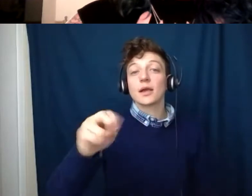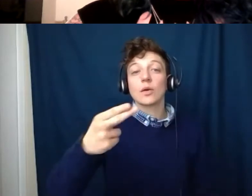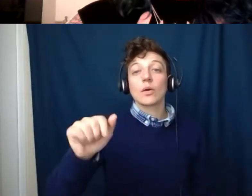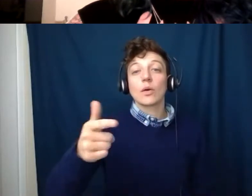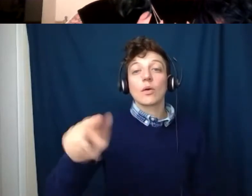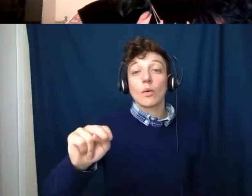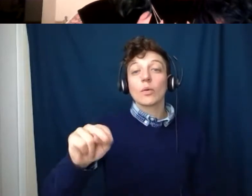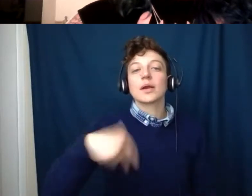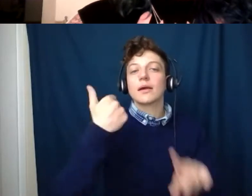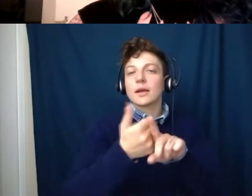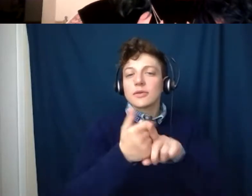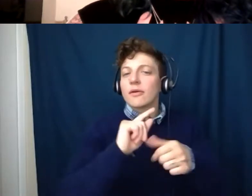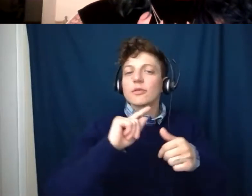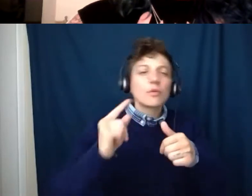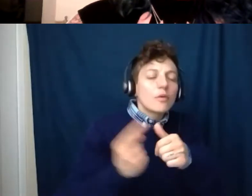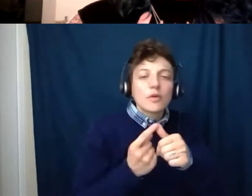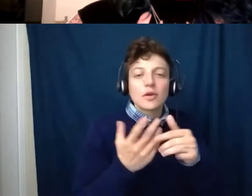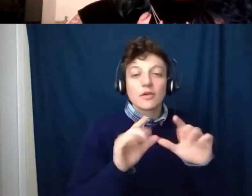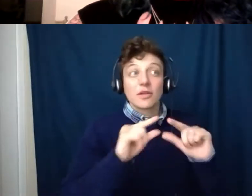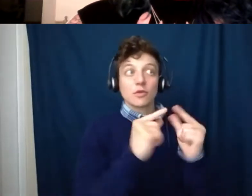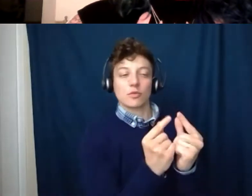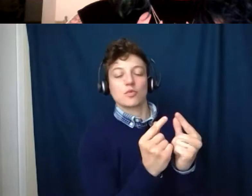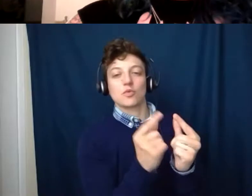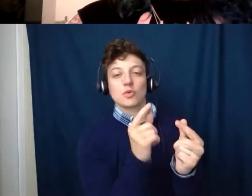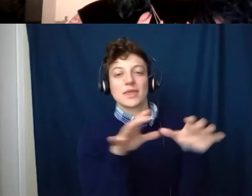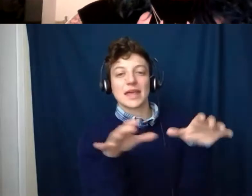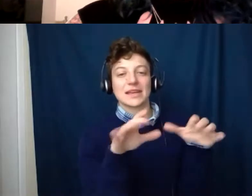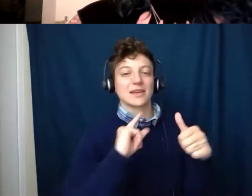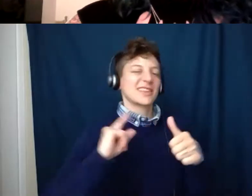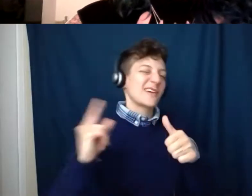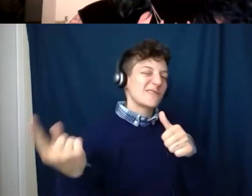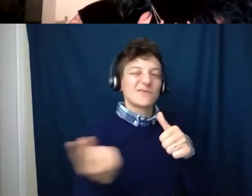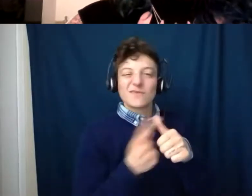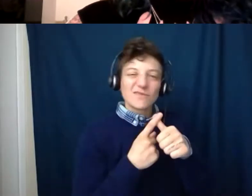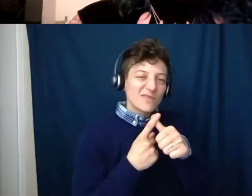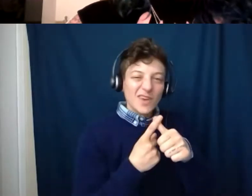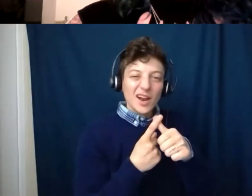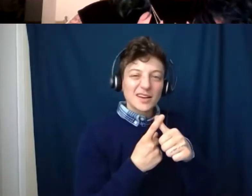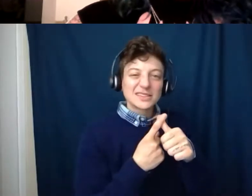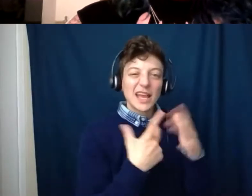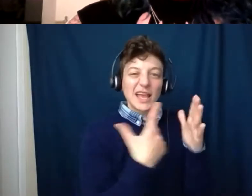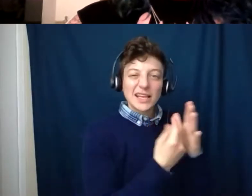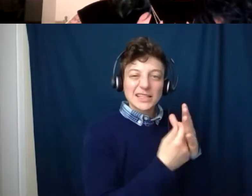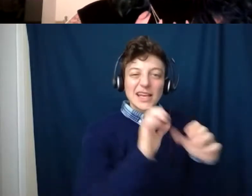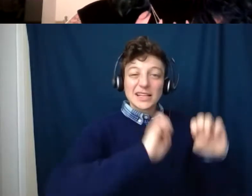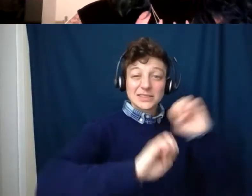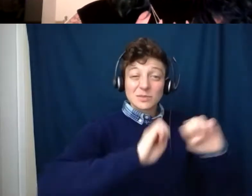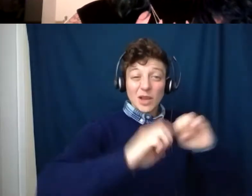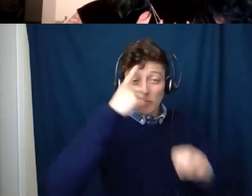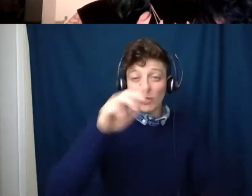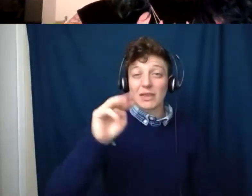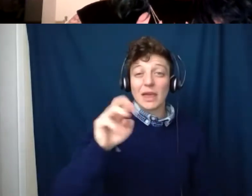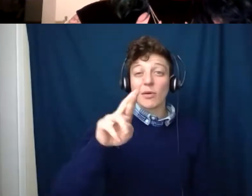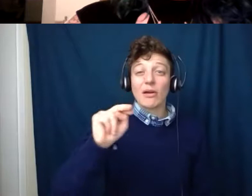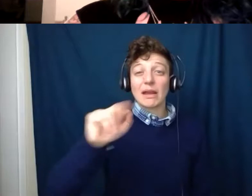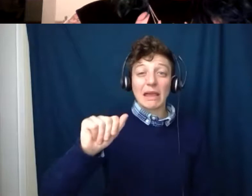first, he was among, like, in the group that did the first experiment injecting mRNA vaccines into an animal. Like,